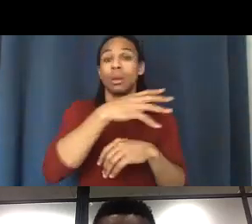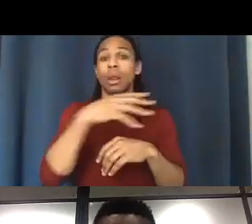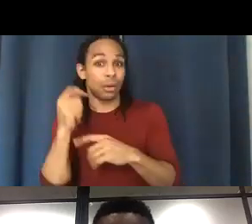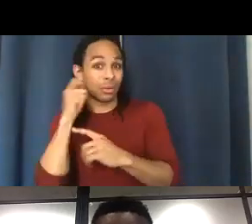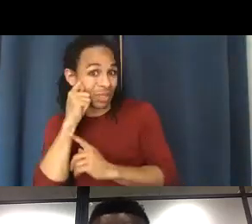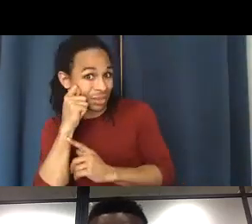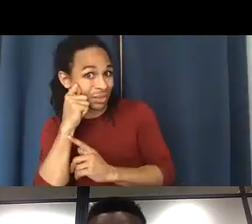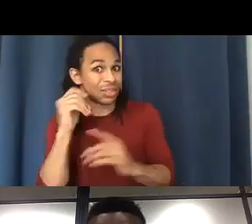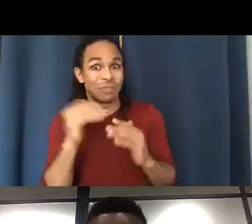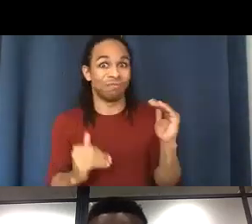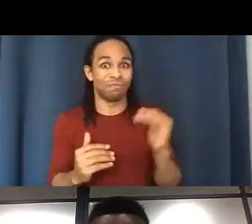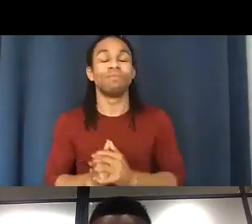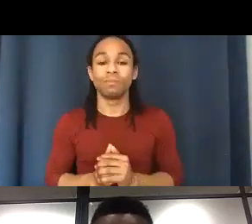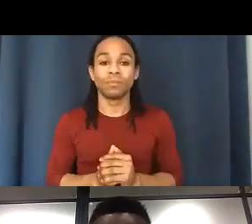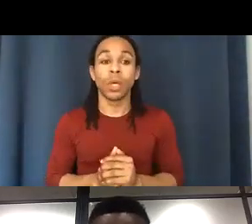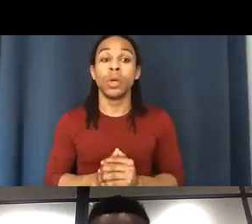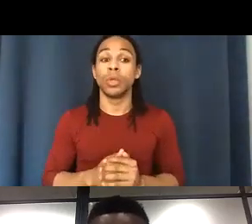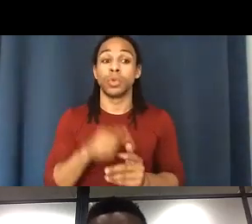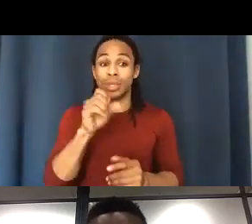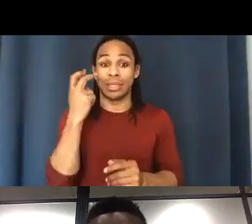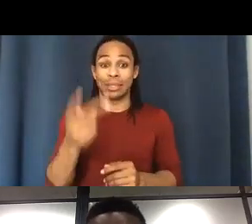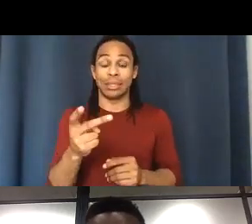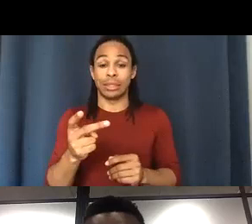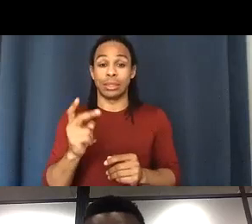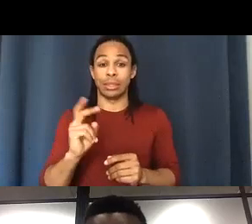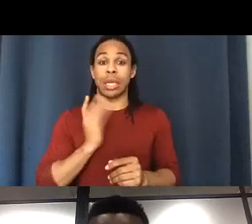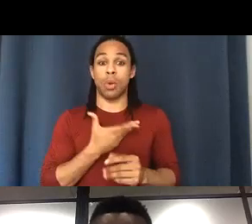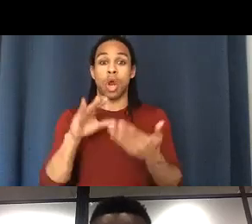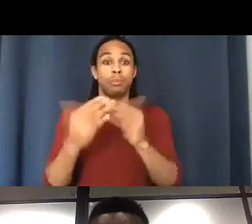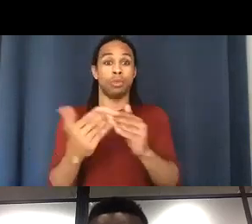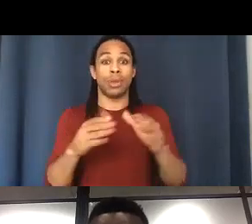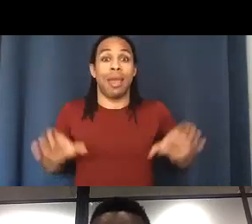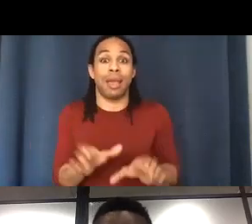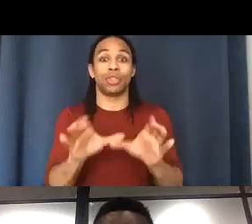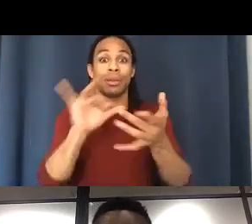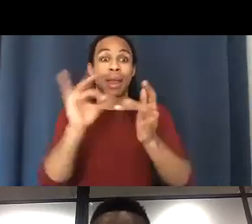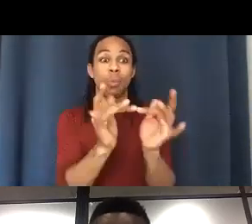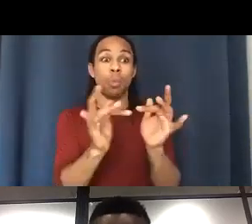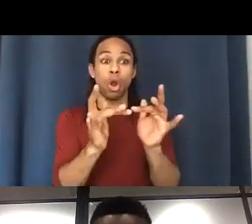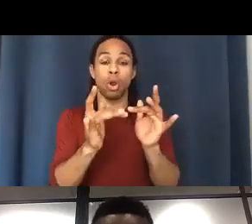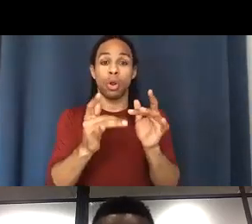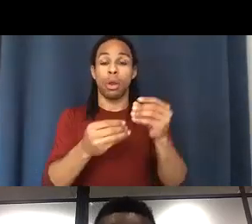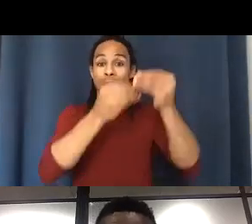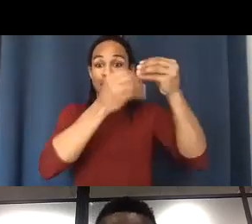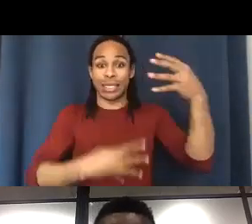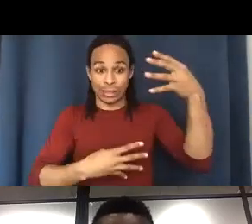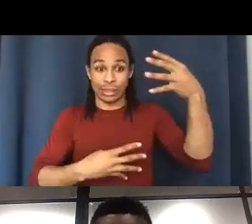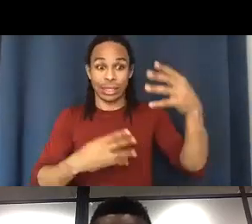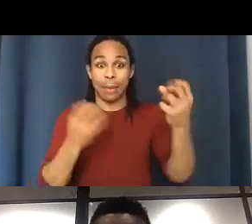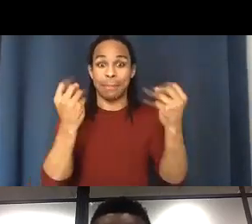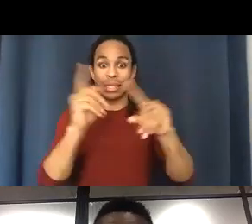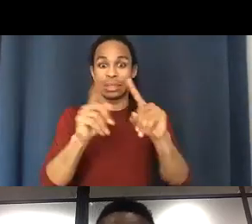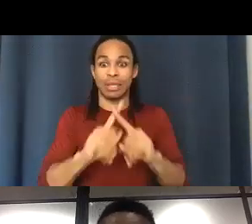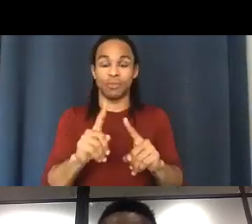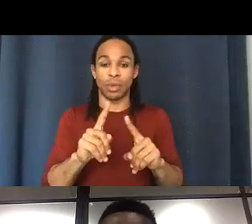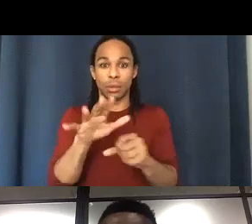is a community action network. So there are logos of community action networks in different localities. And these